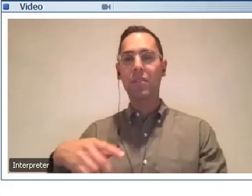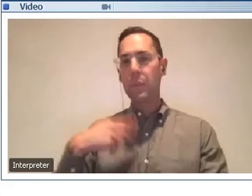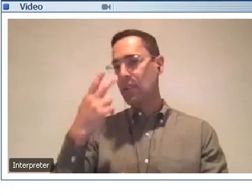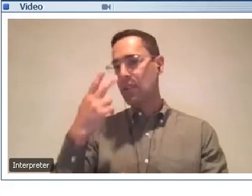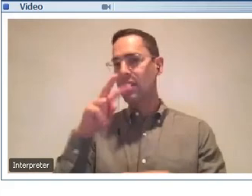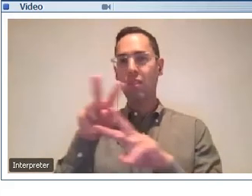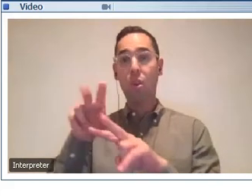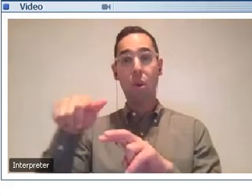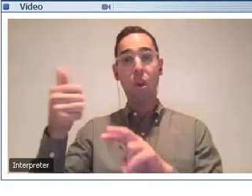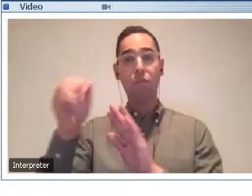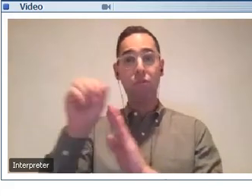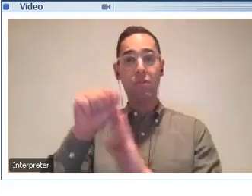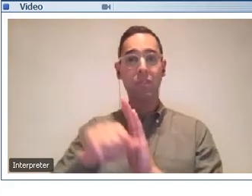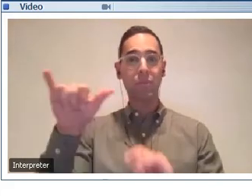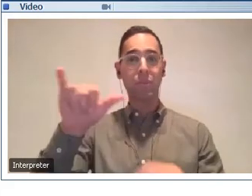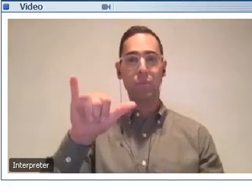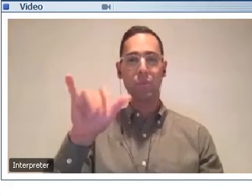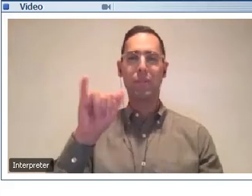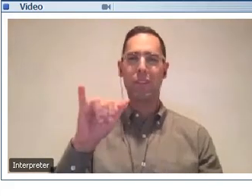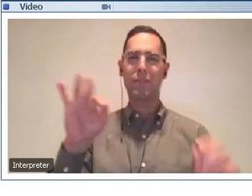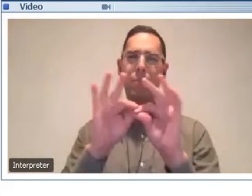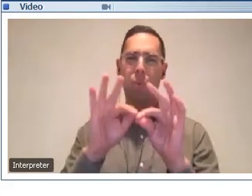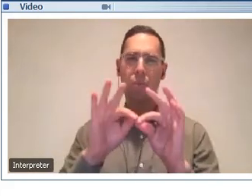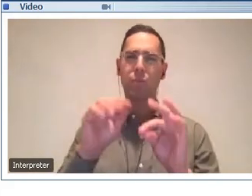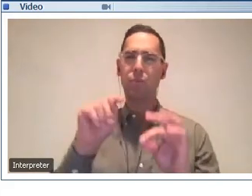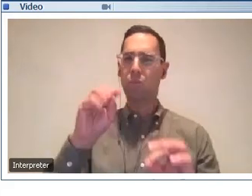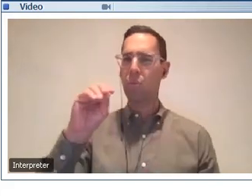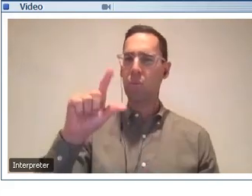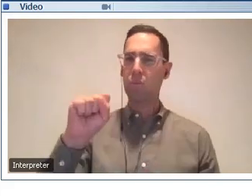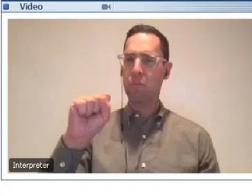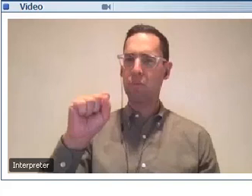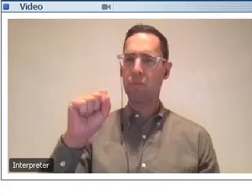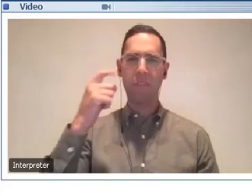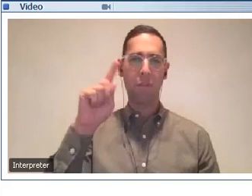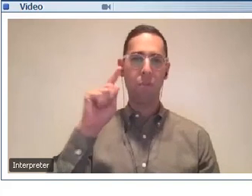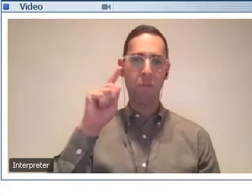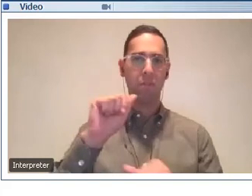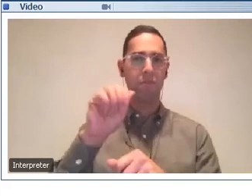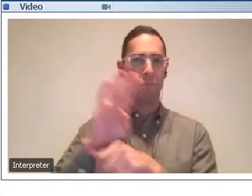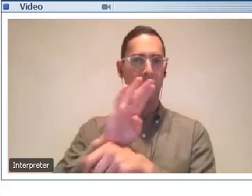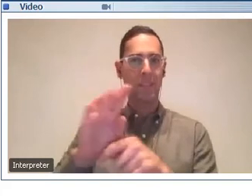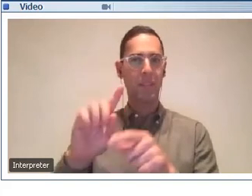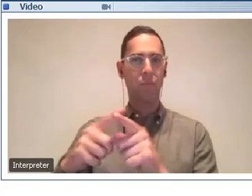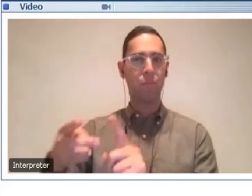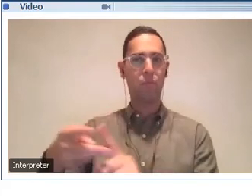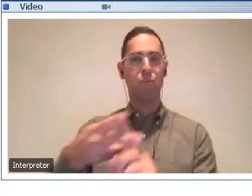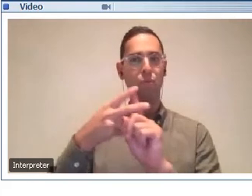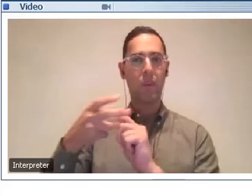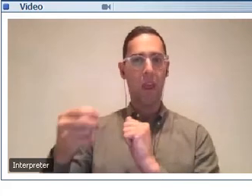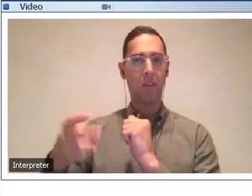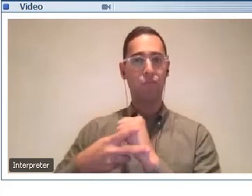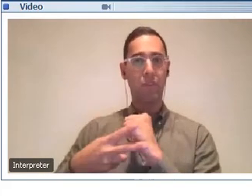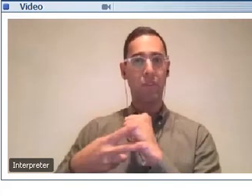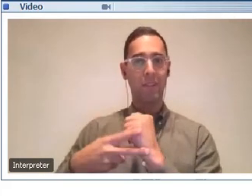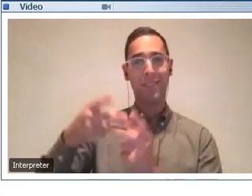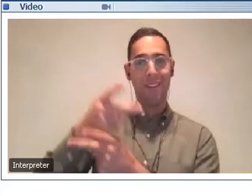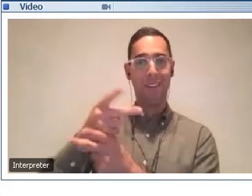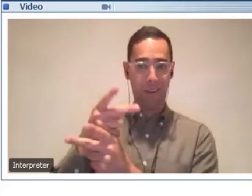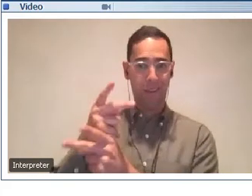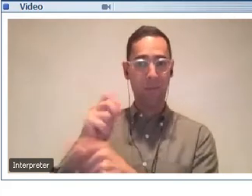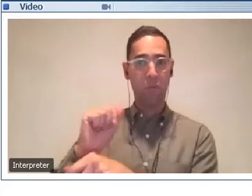tool to help employers recruit and retain workers. Often at the ARC, we hear from family